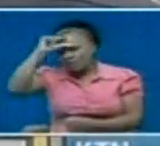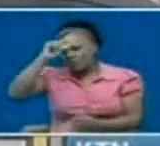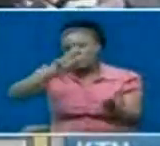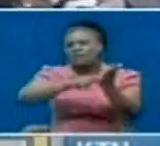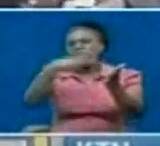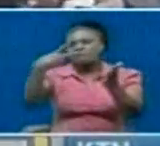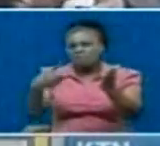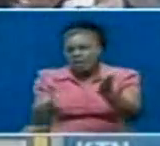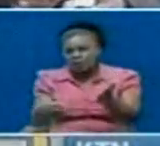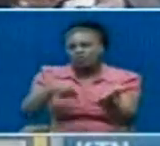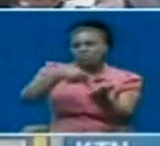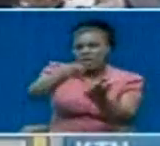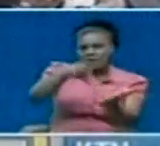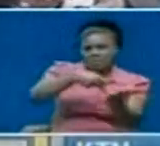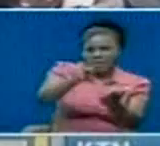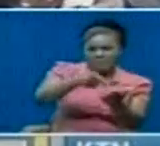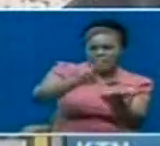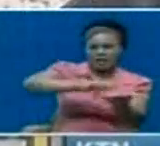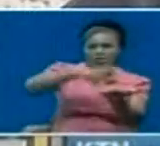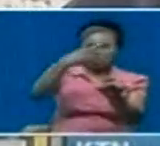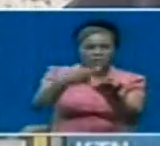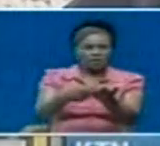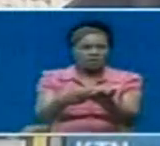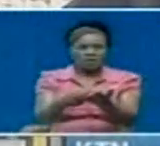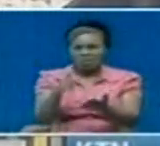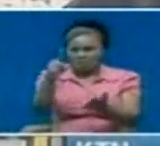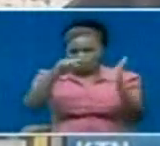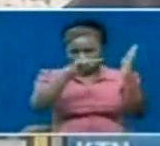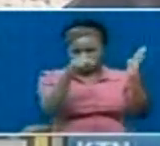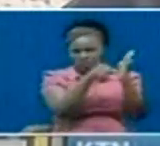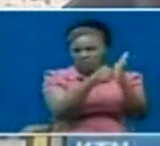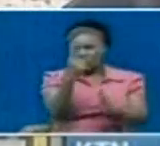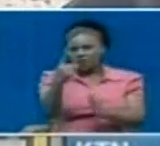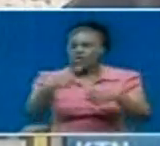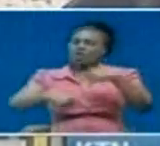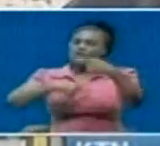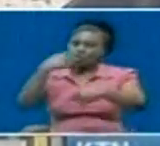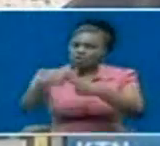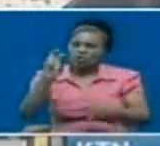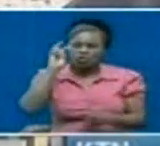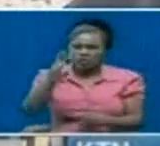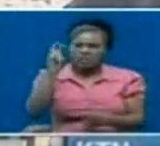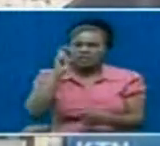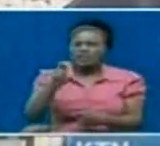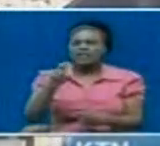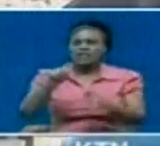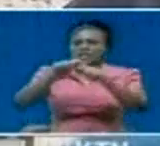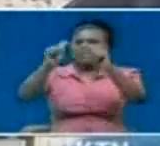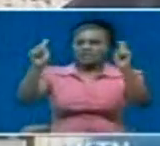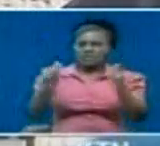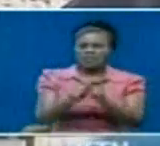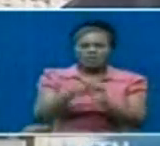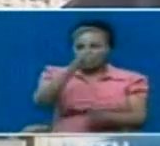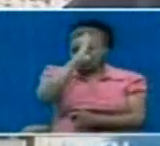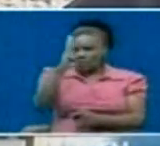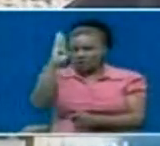handle the human resource component of the health sector. That is just one issue. If we continue to see the issue of tribalism, where Bungoma dismisses